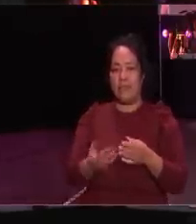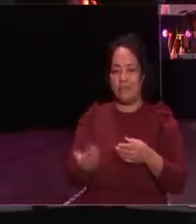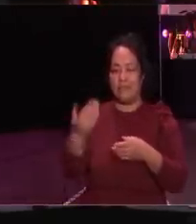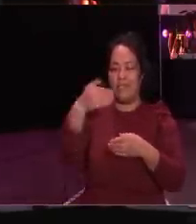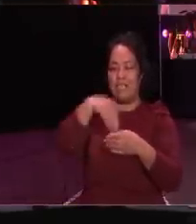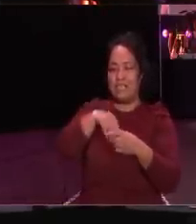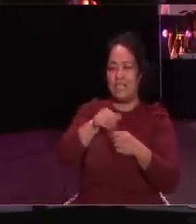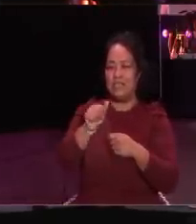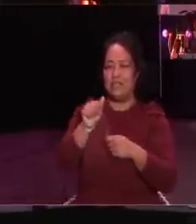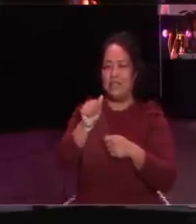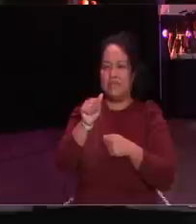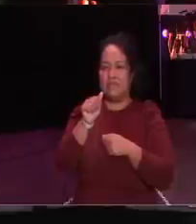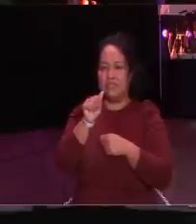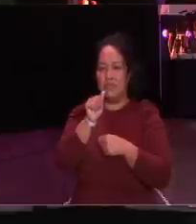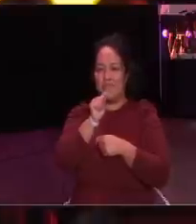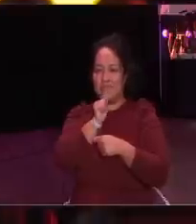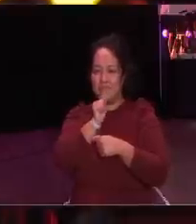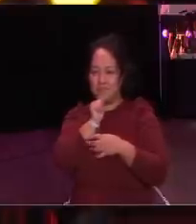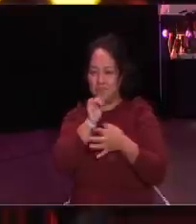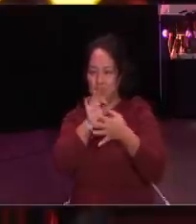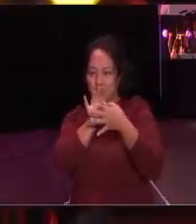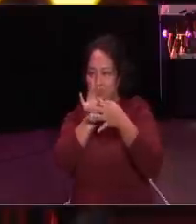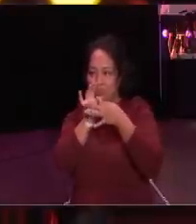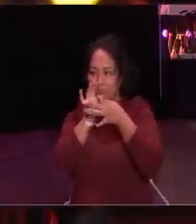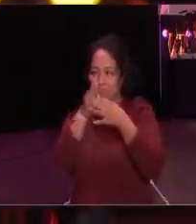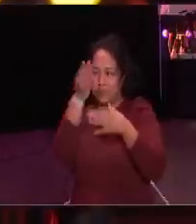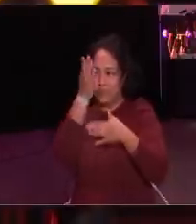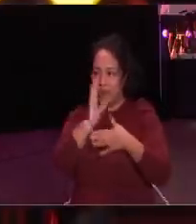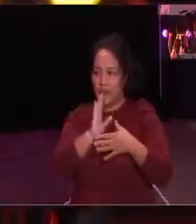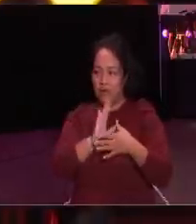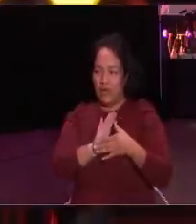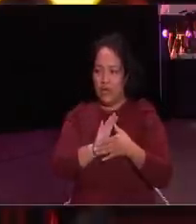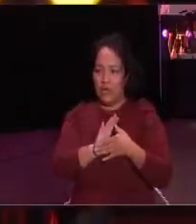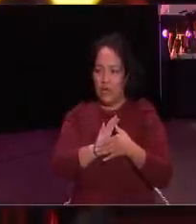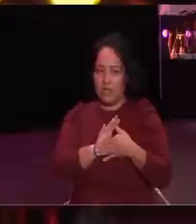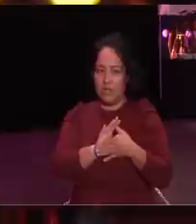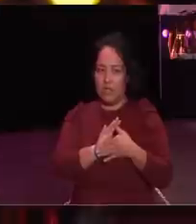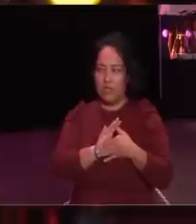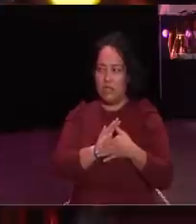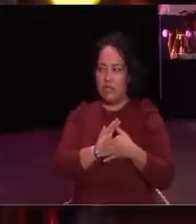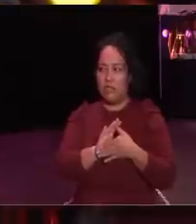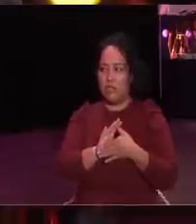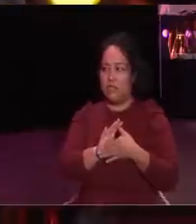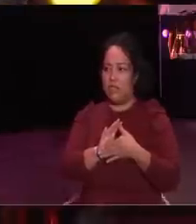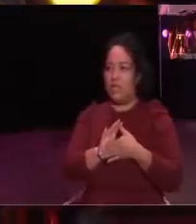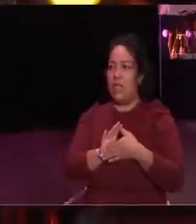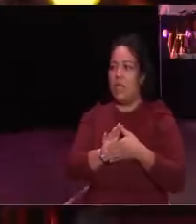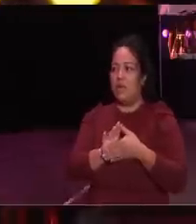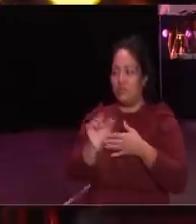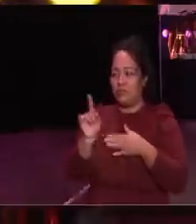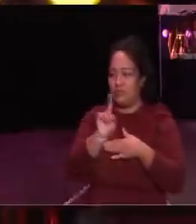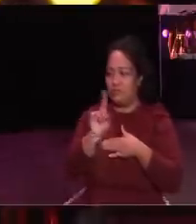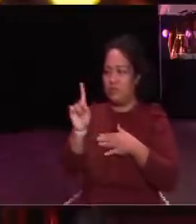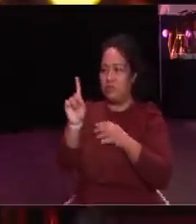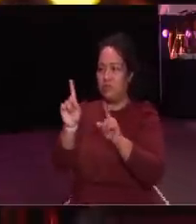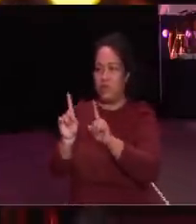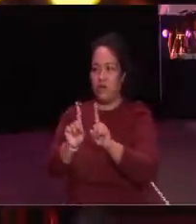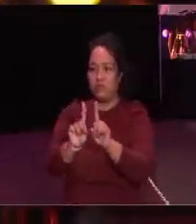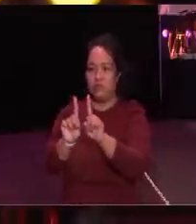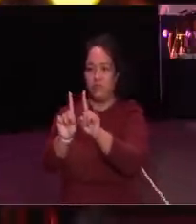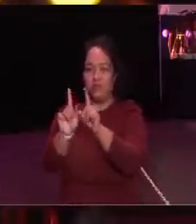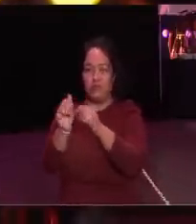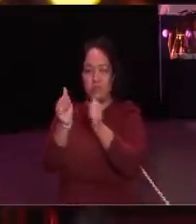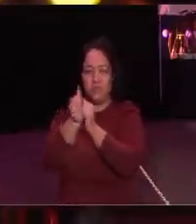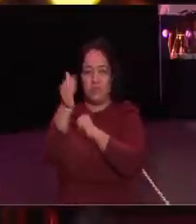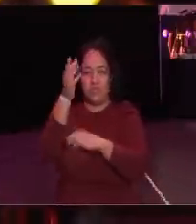Dios. Into an intimate relationship with y God. Lo que tú quieres ahora, and what you want now, es caminar con Dios, is to walk with God, y tus pies comienzan